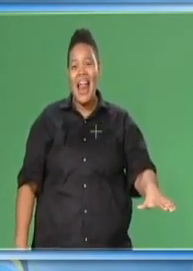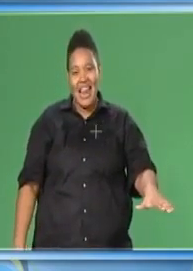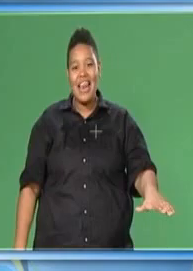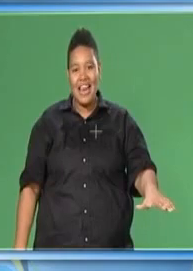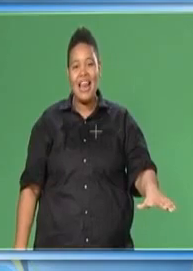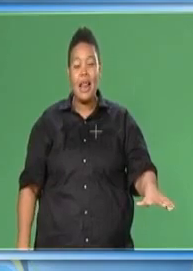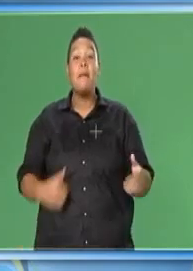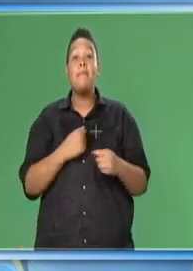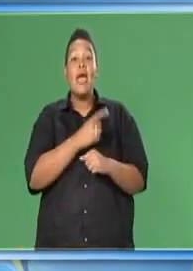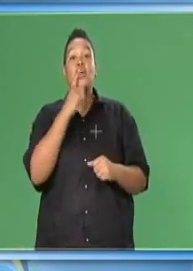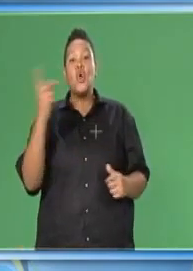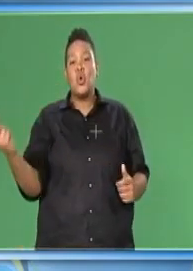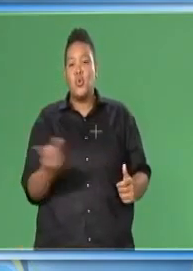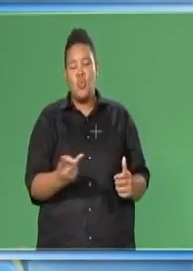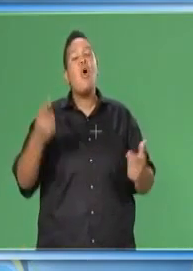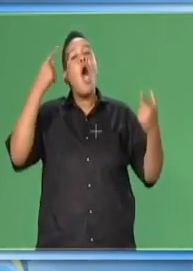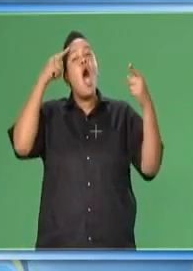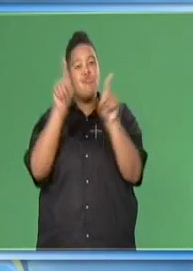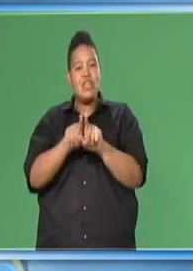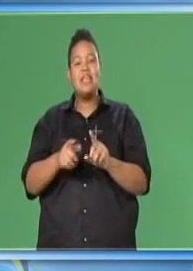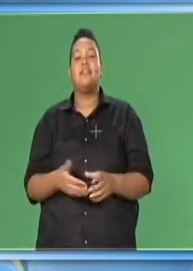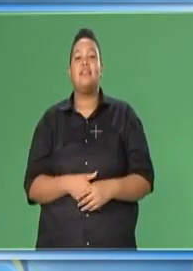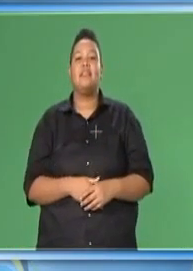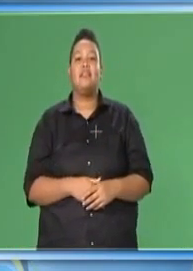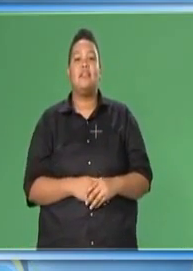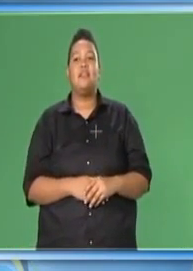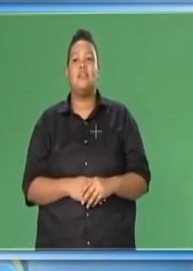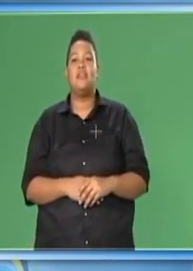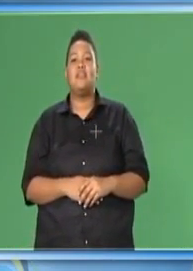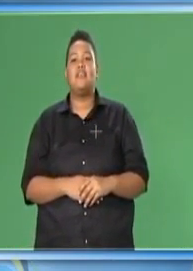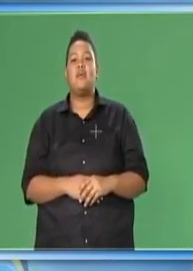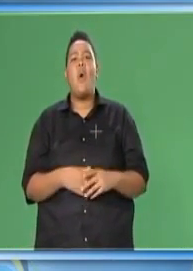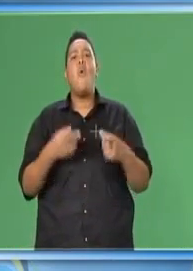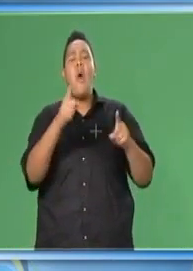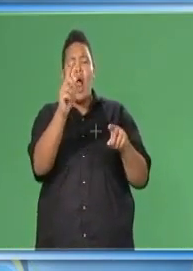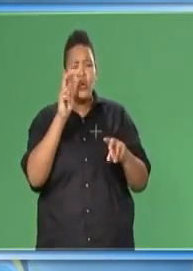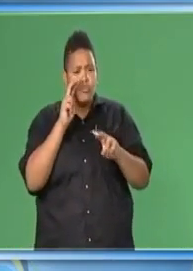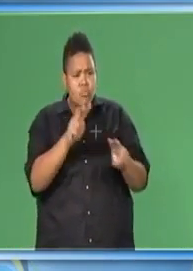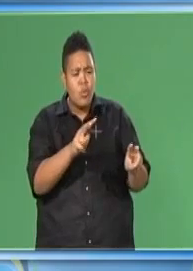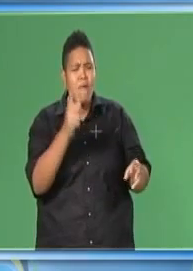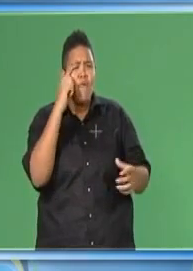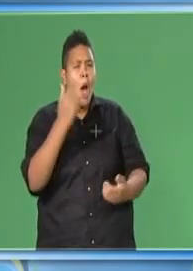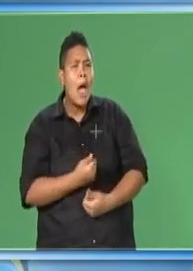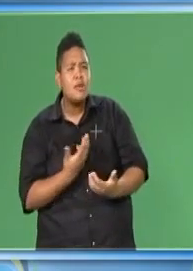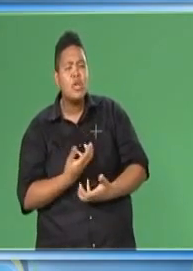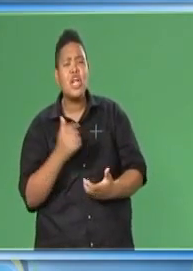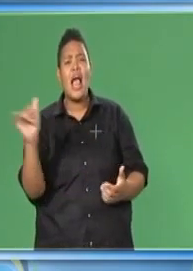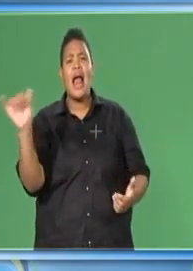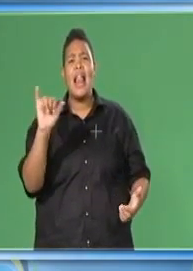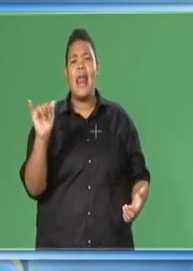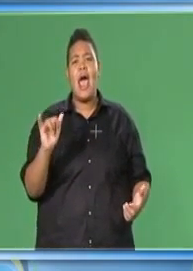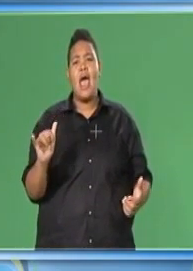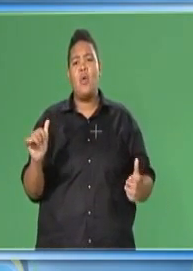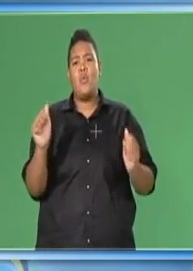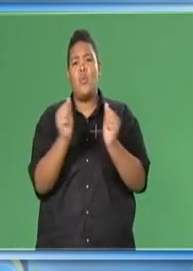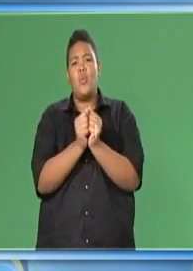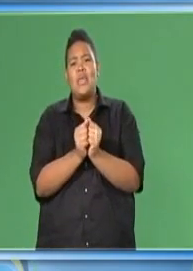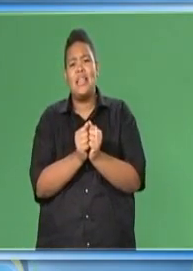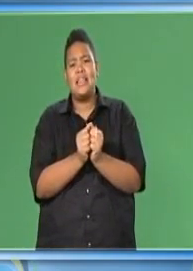puppies that is and isn't likely to change. It also connects the subject, puppies, with the rest of the